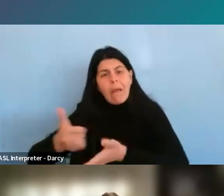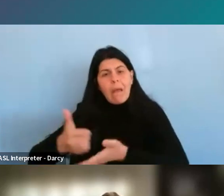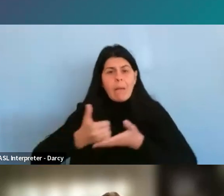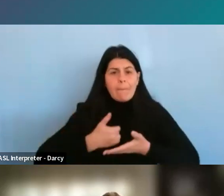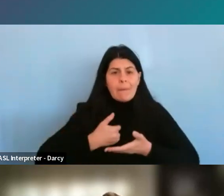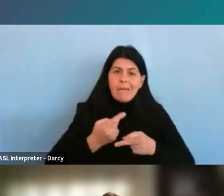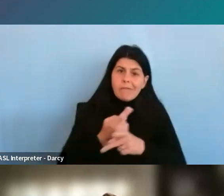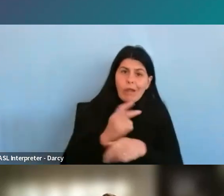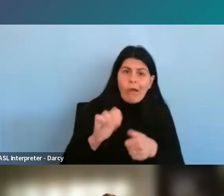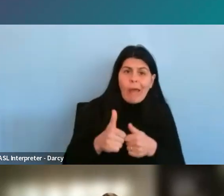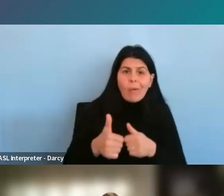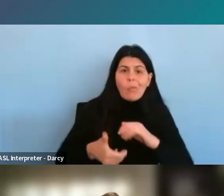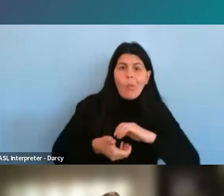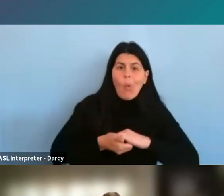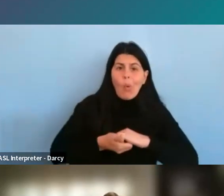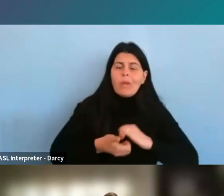my hand also.